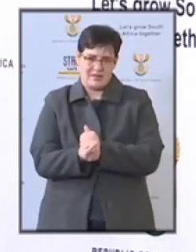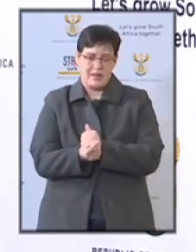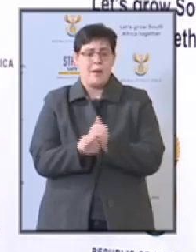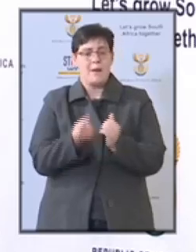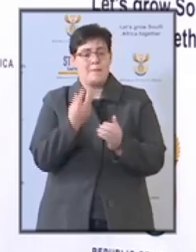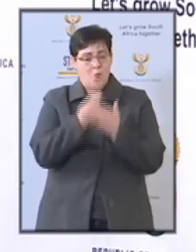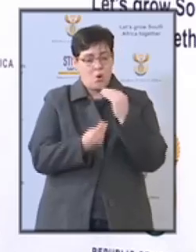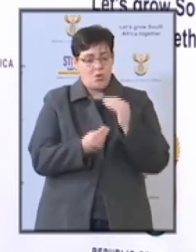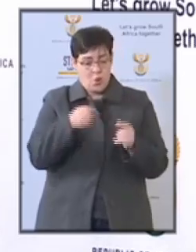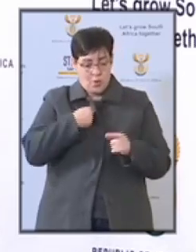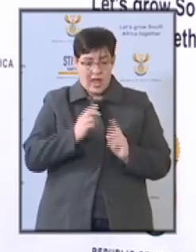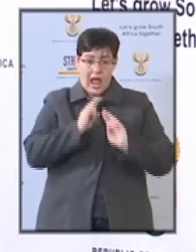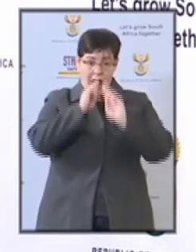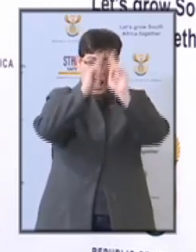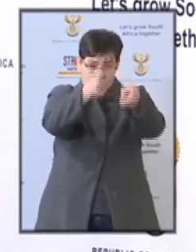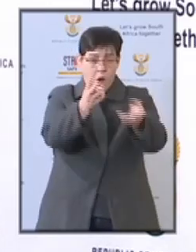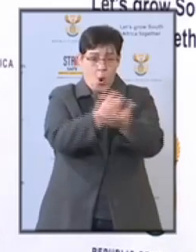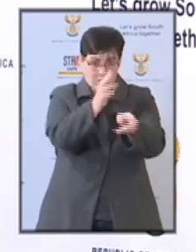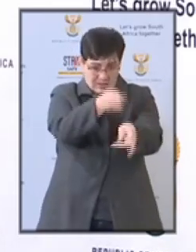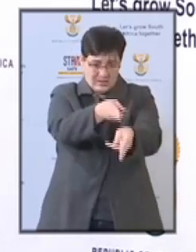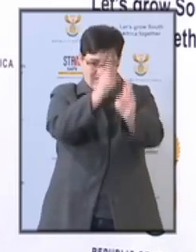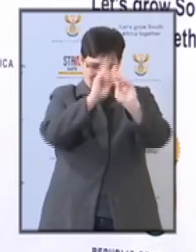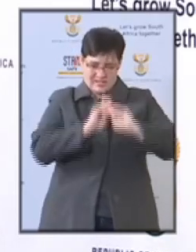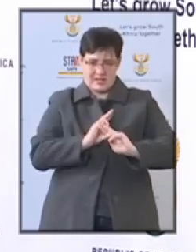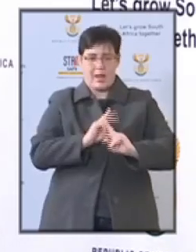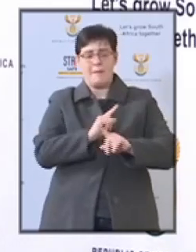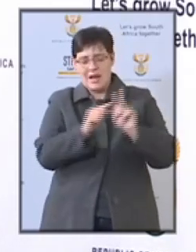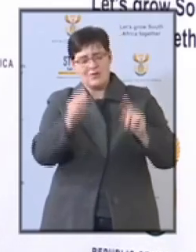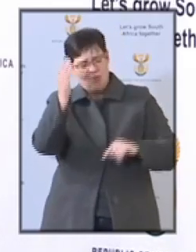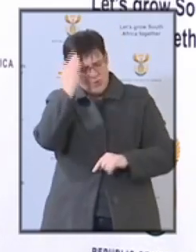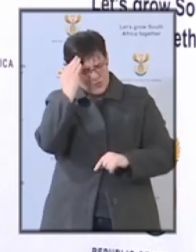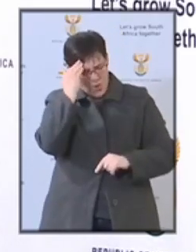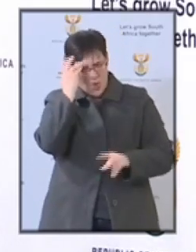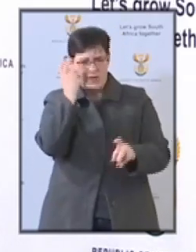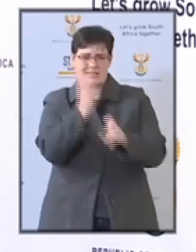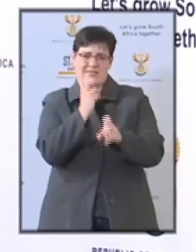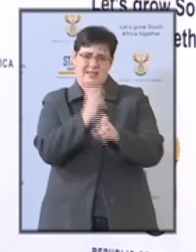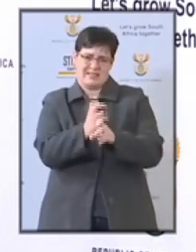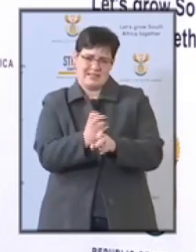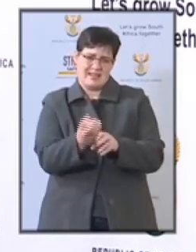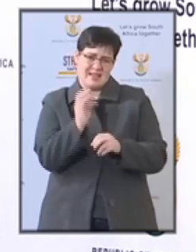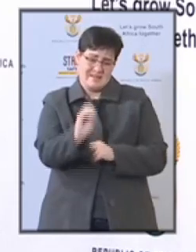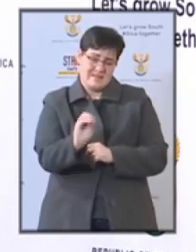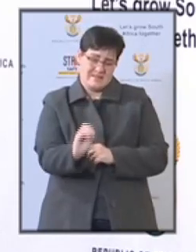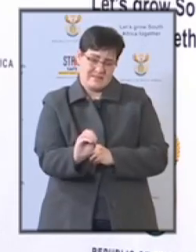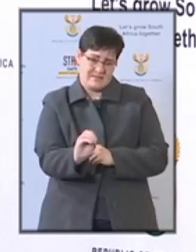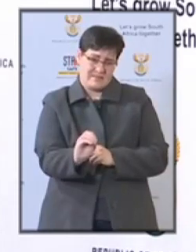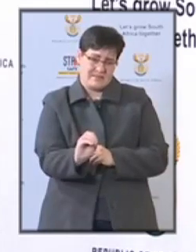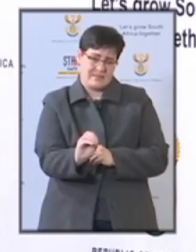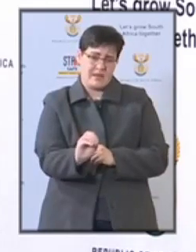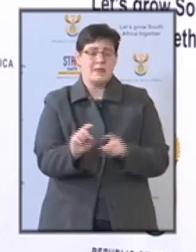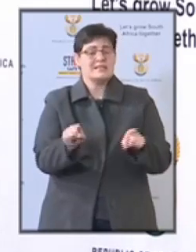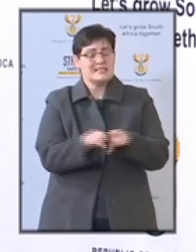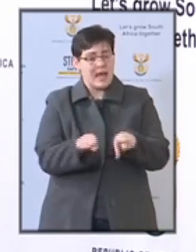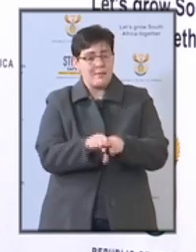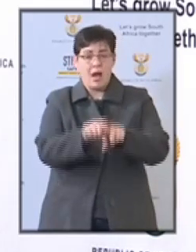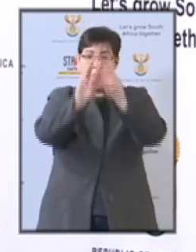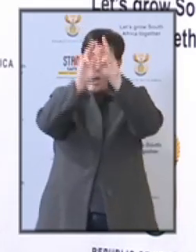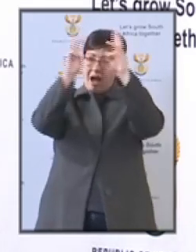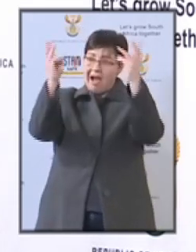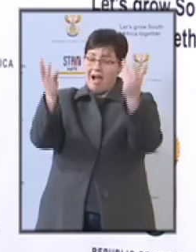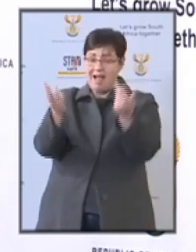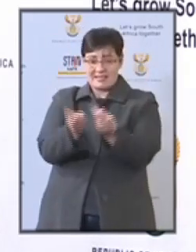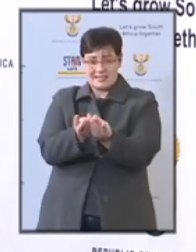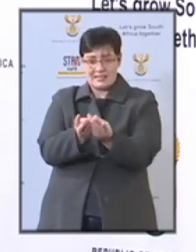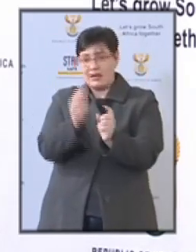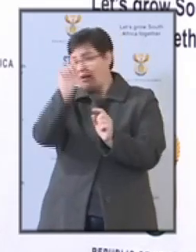and outbound. But we are cognizant of the constraint, the difficulties, but also the fact that globally, because of the numbers